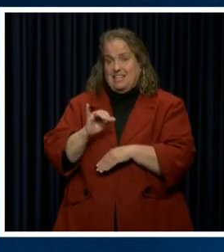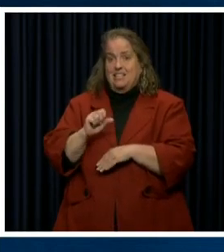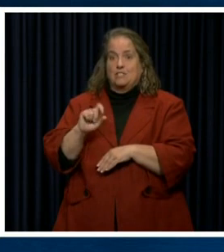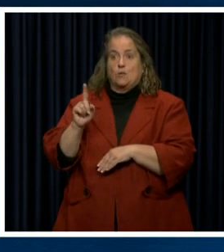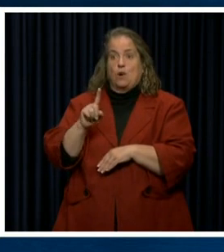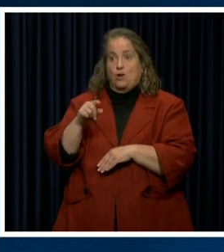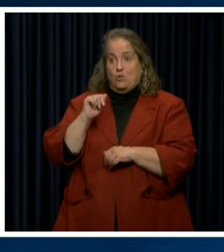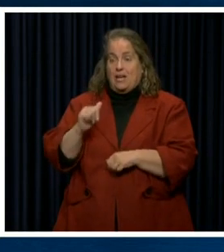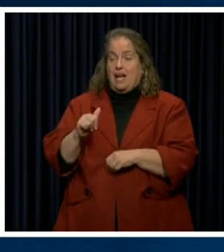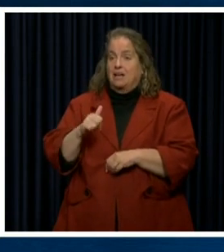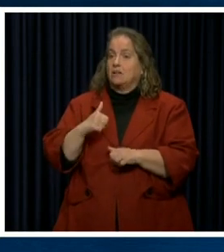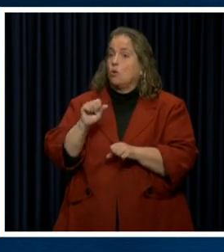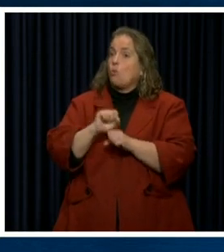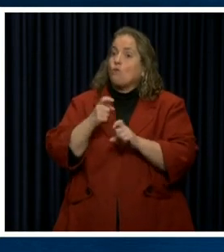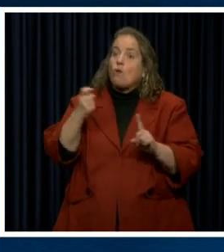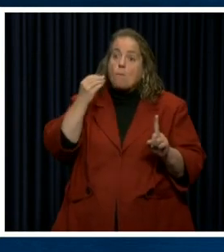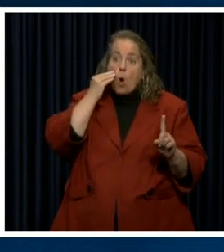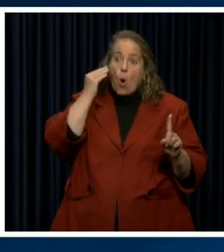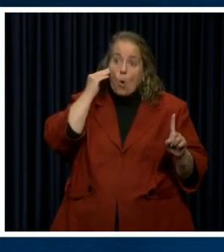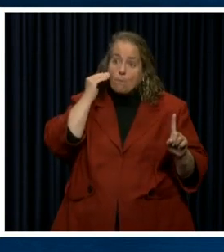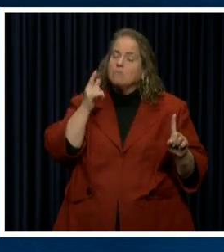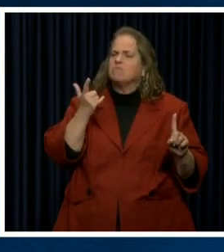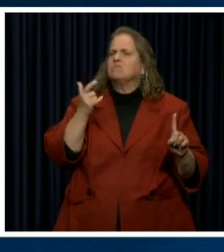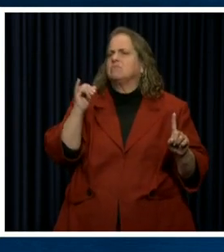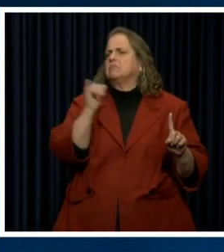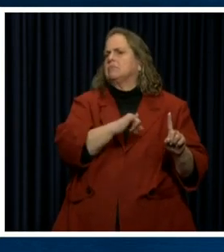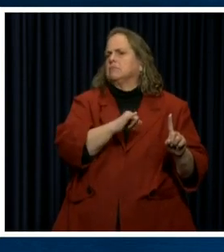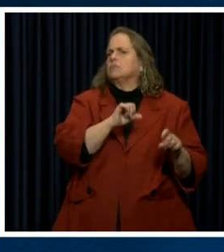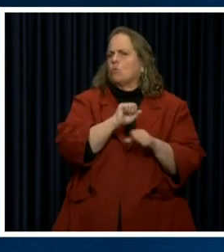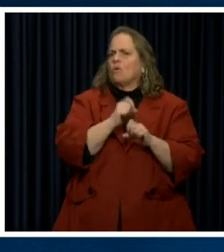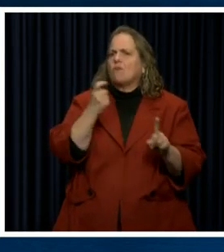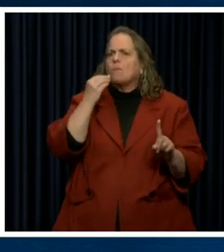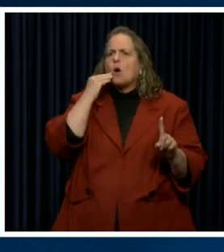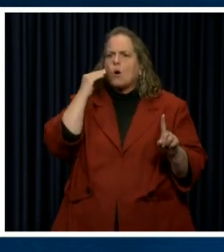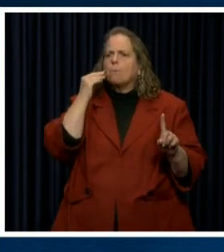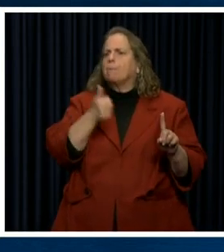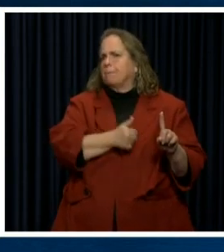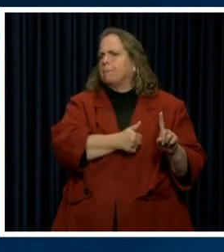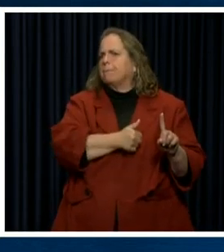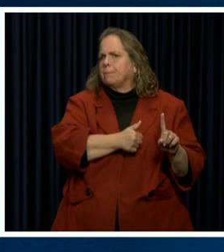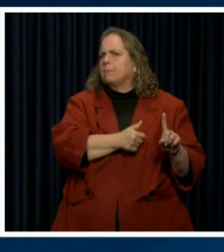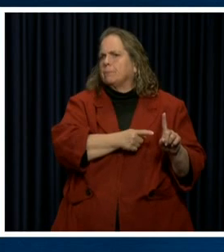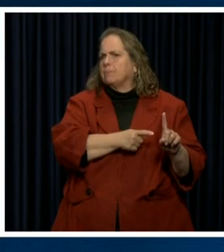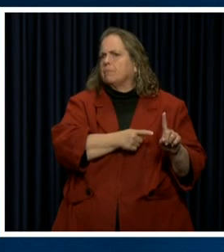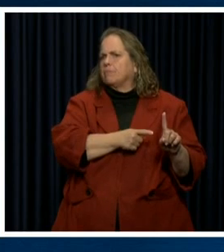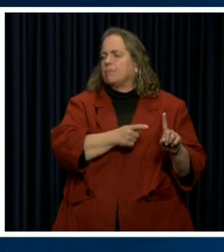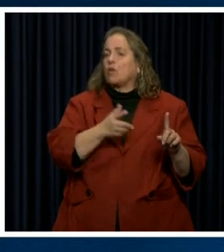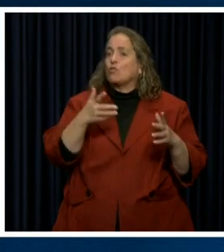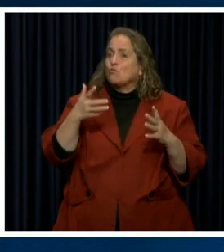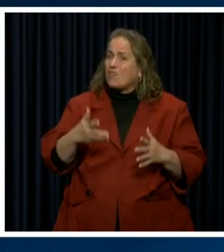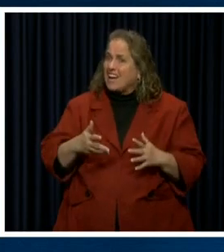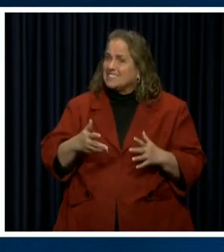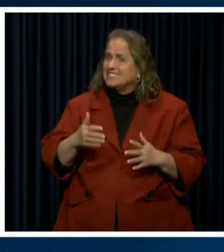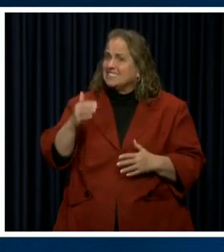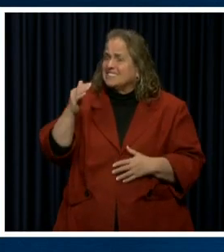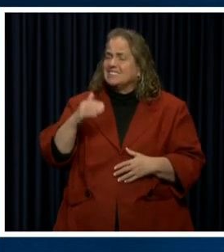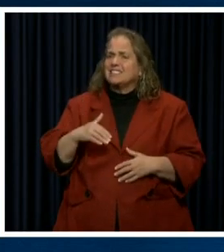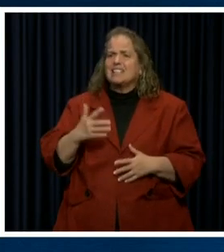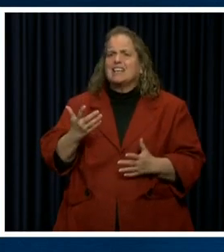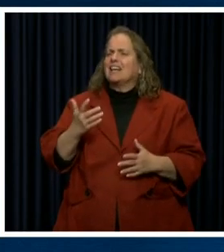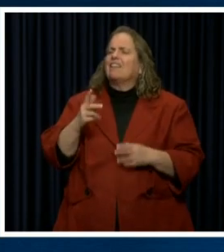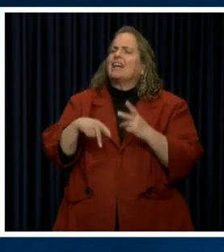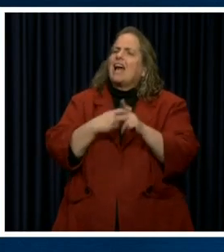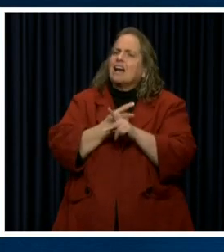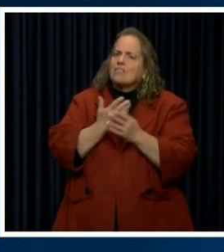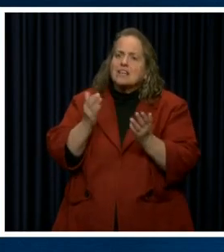can telework, you still ought to be doing it. And the rest, it's just, these are the types of things that if